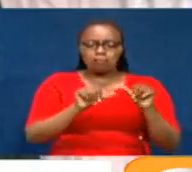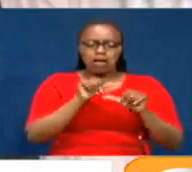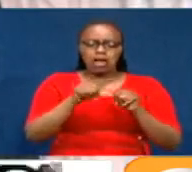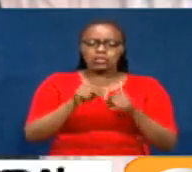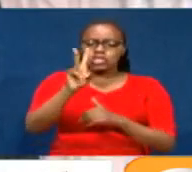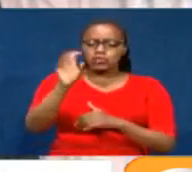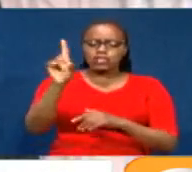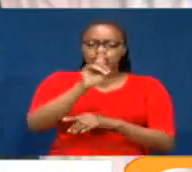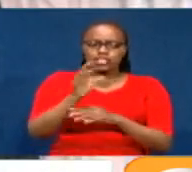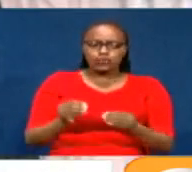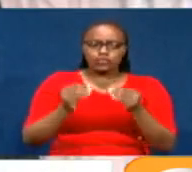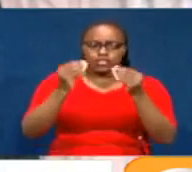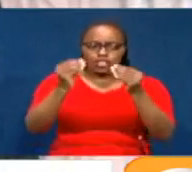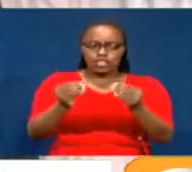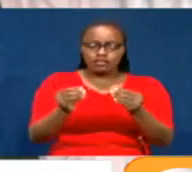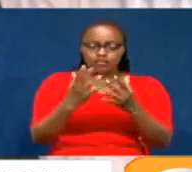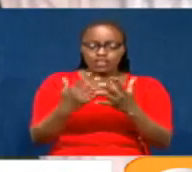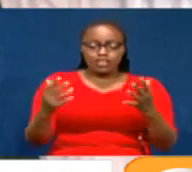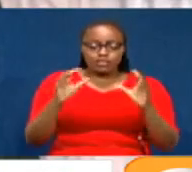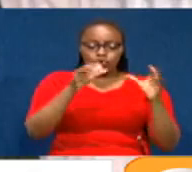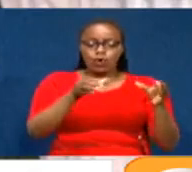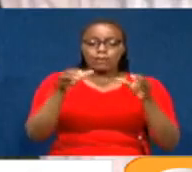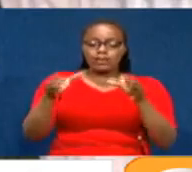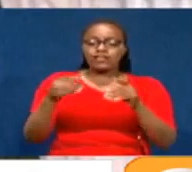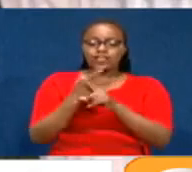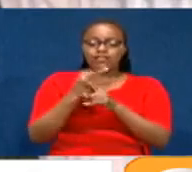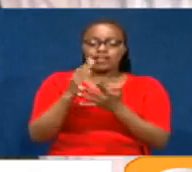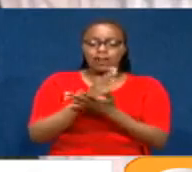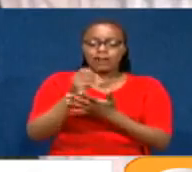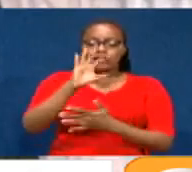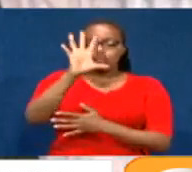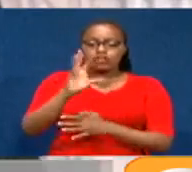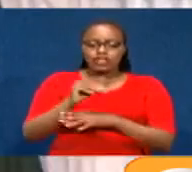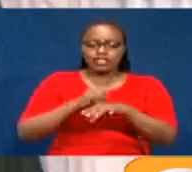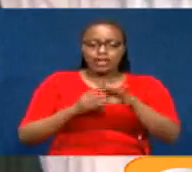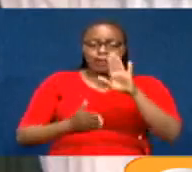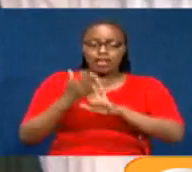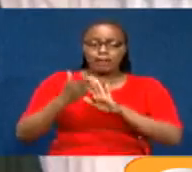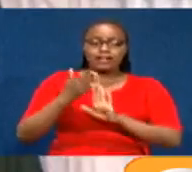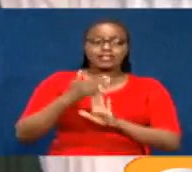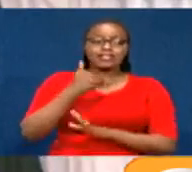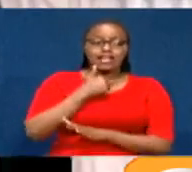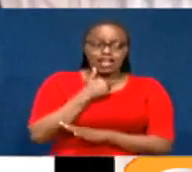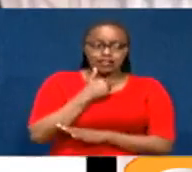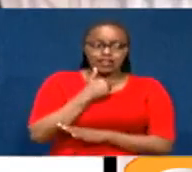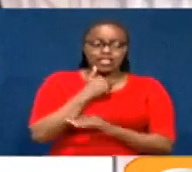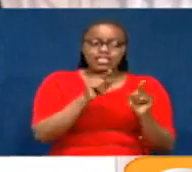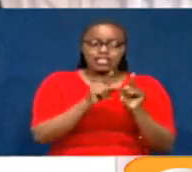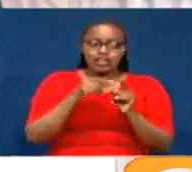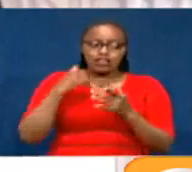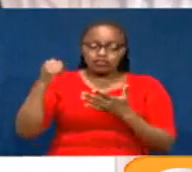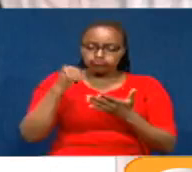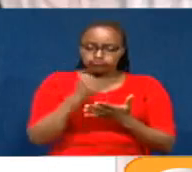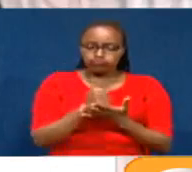20 days to deliver supplies to communities across Africa during emergencies. Pre-positioning